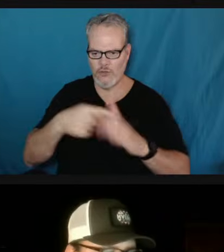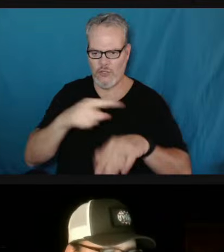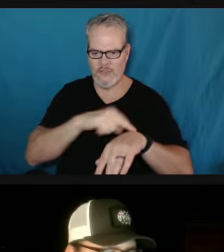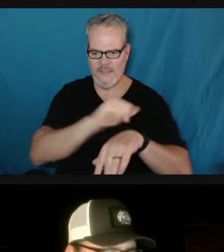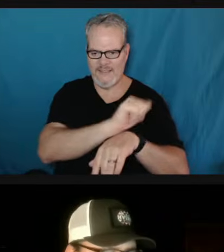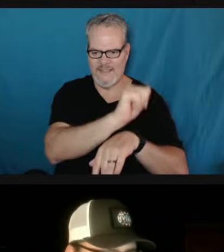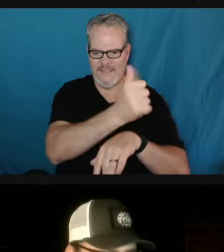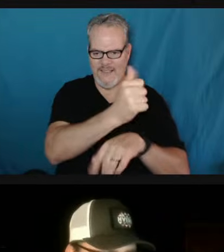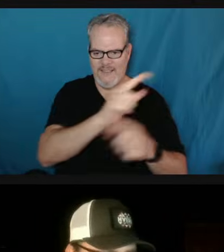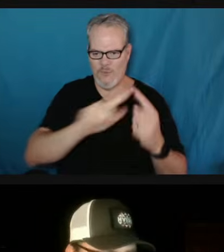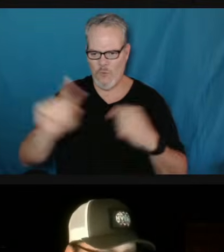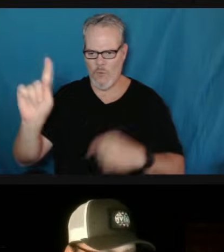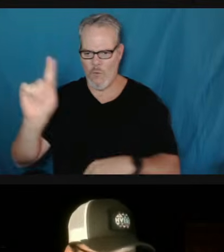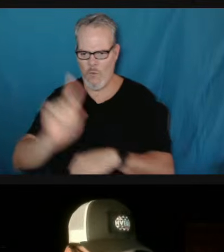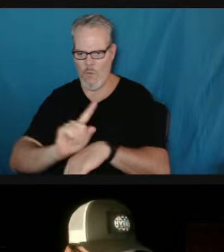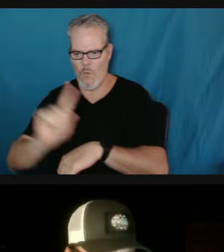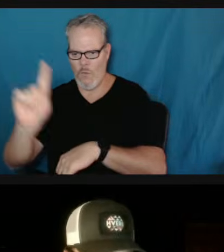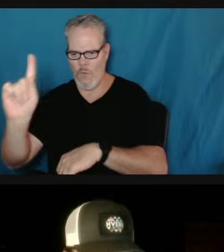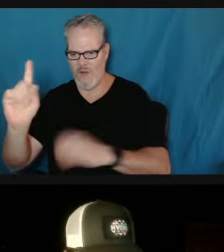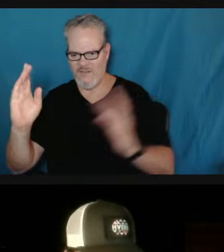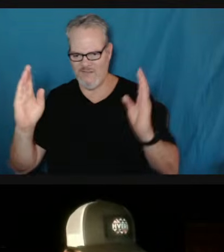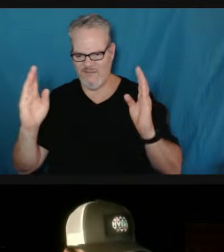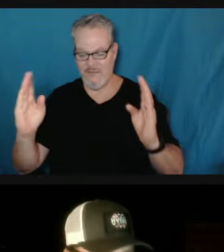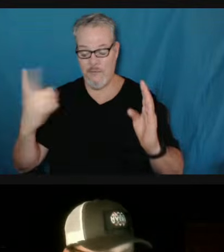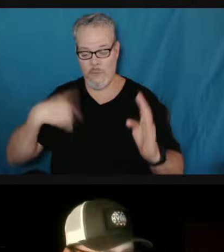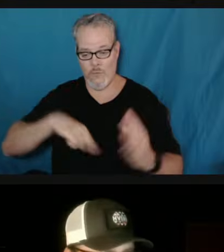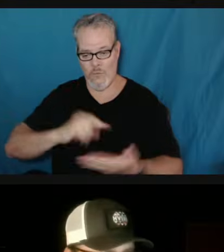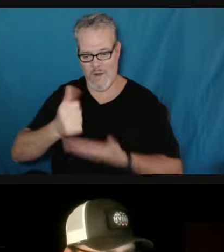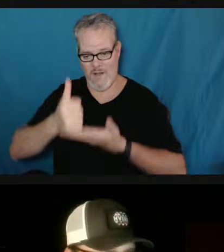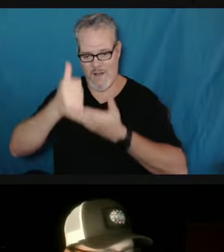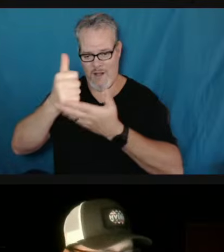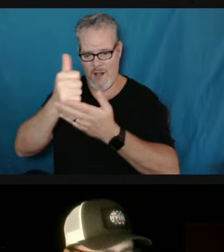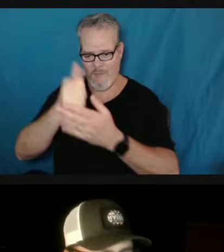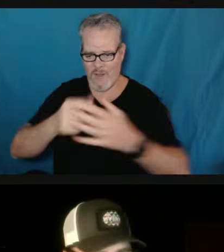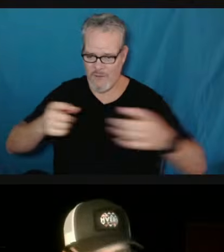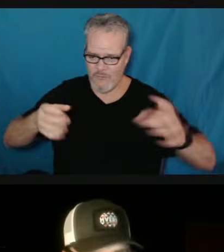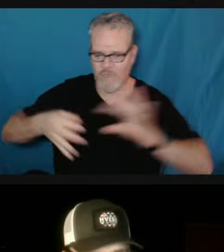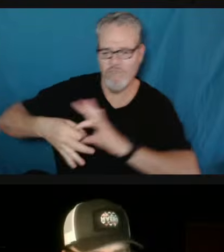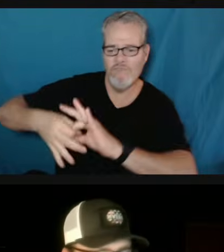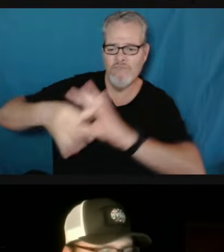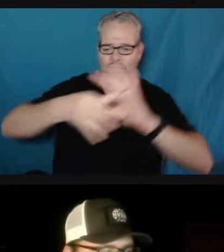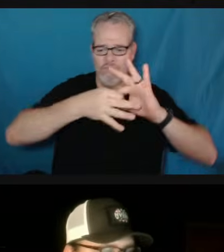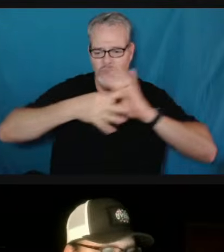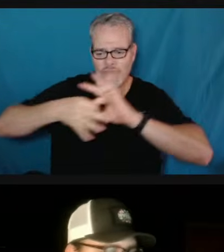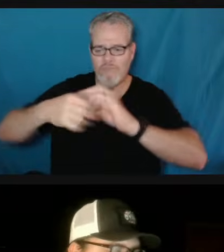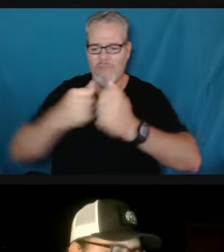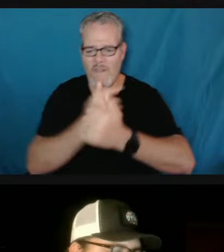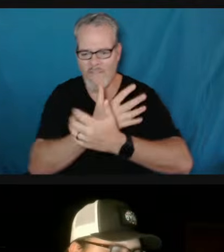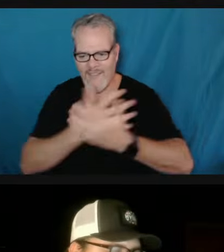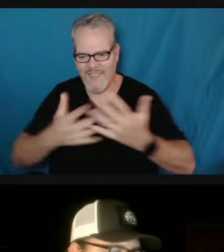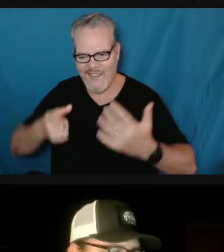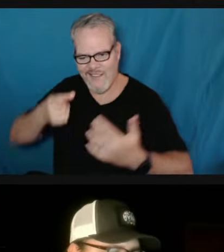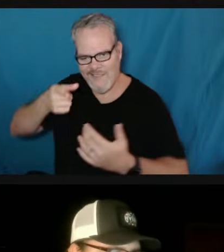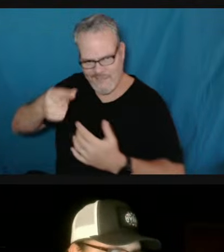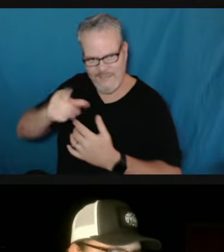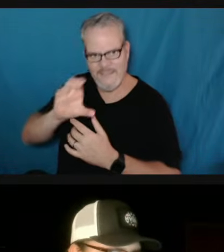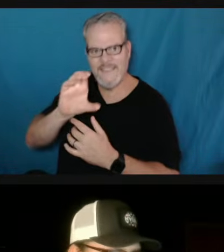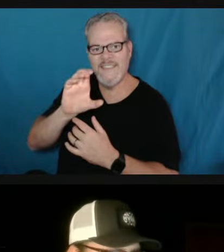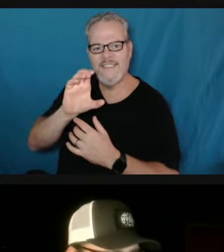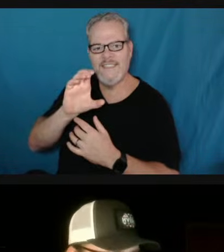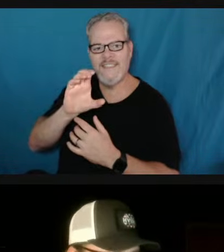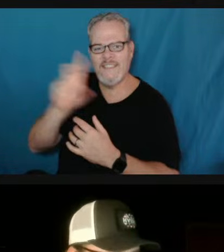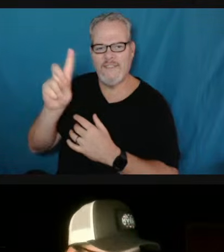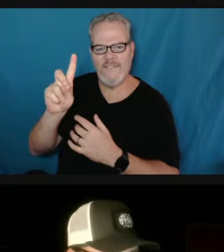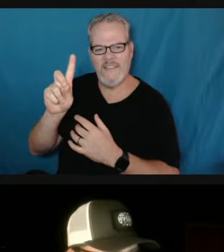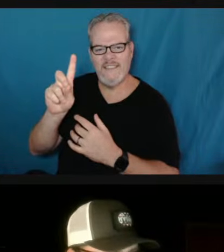p.m. We're helping organize this one as well. This is the latest of the civil defense micro fairs, but